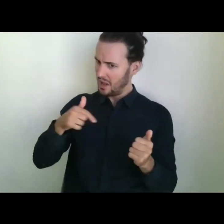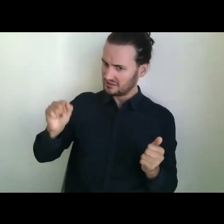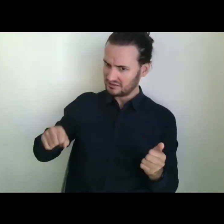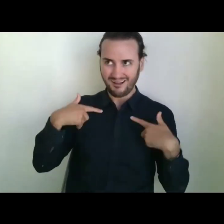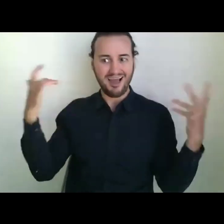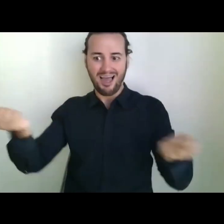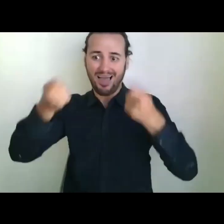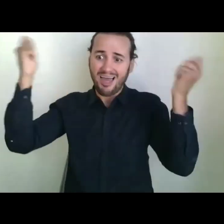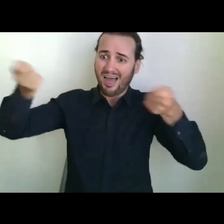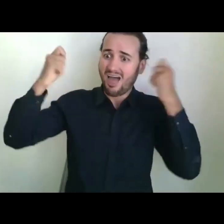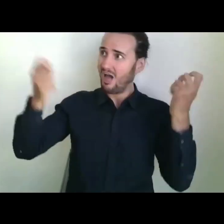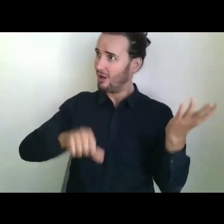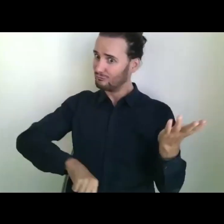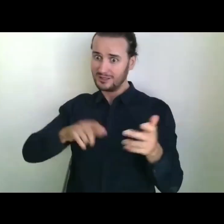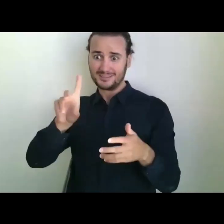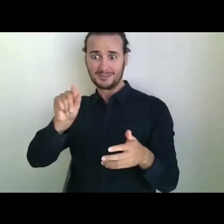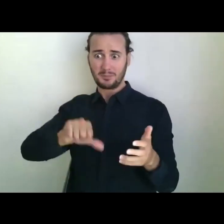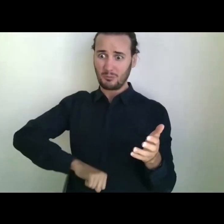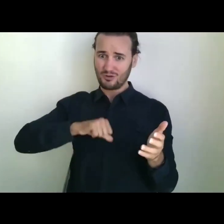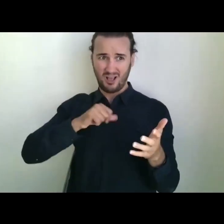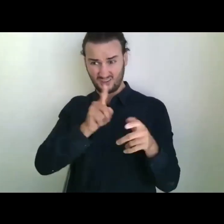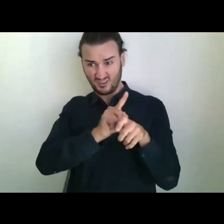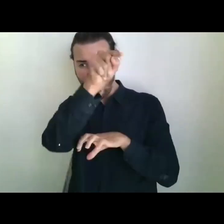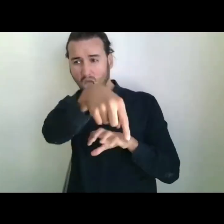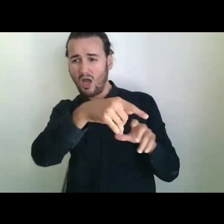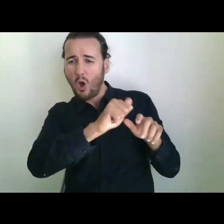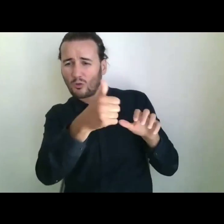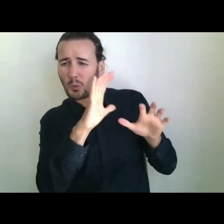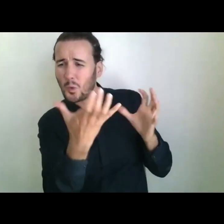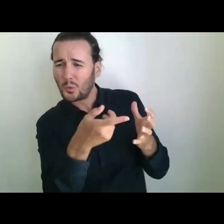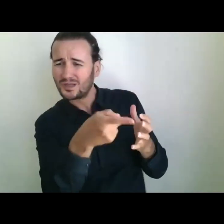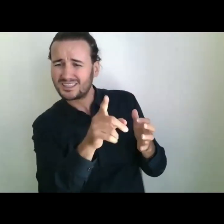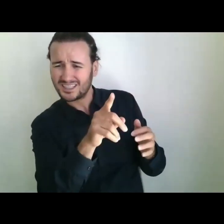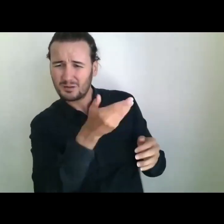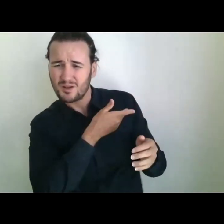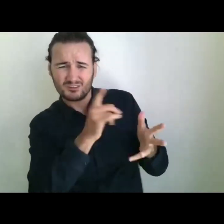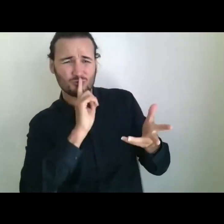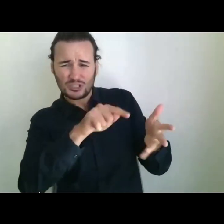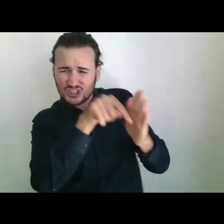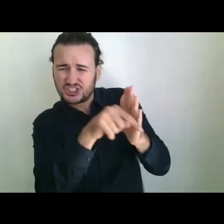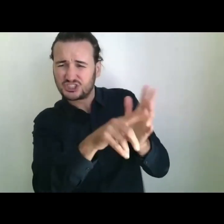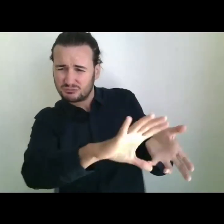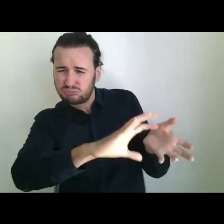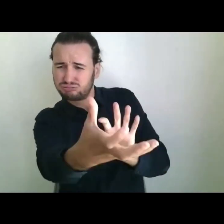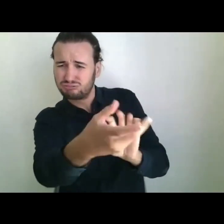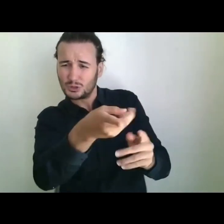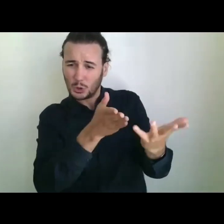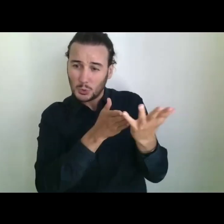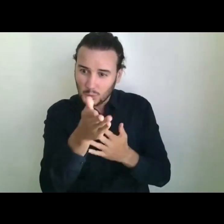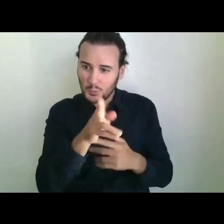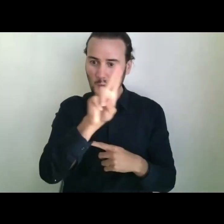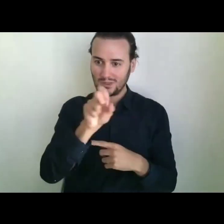disability pride when our disabled kin are being eradicated through US-funded